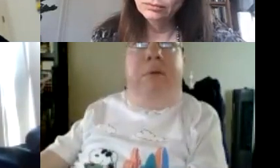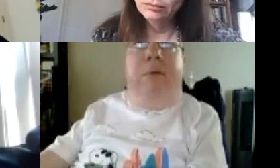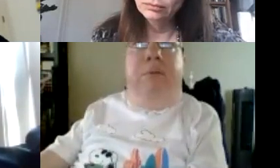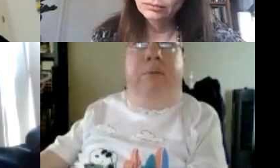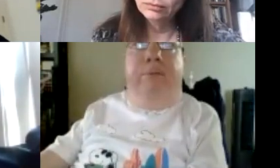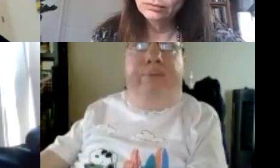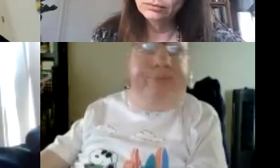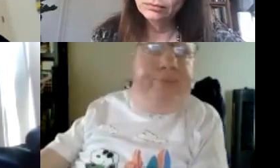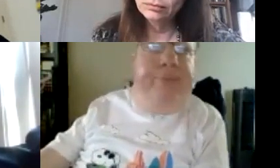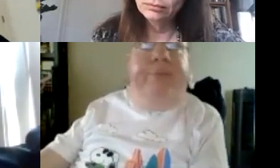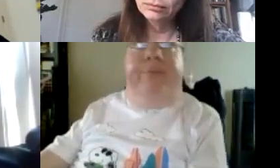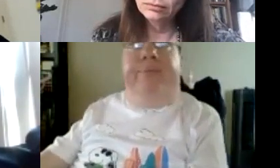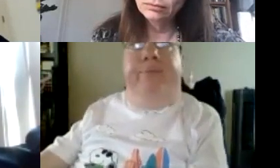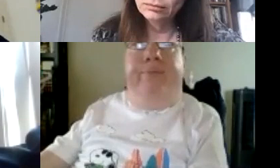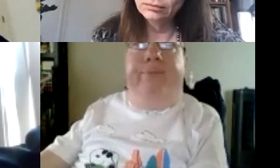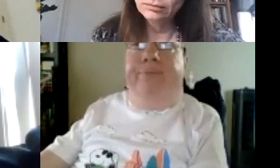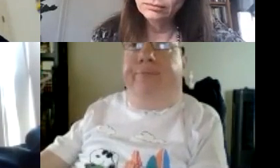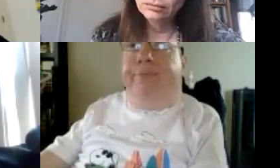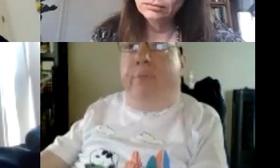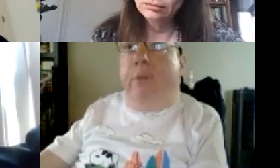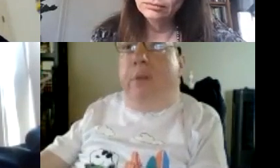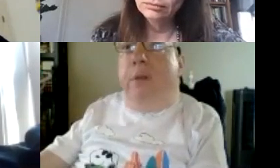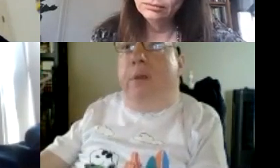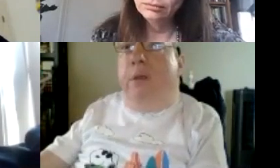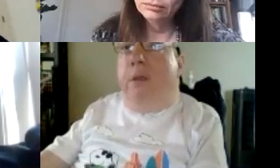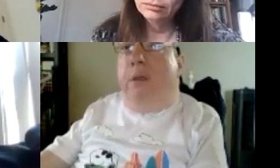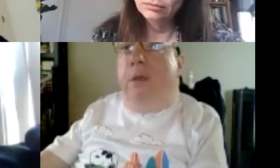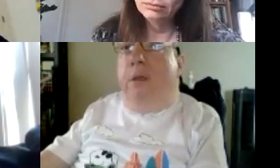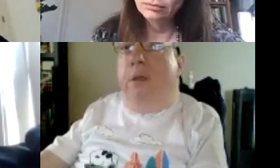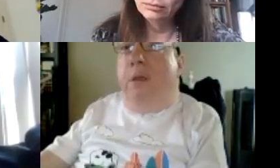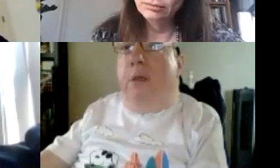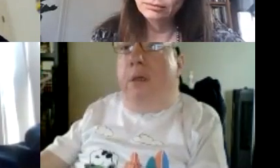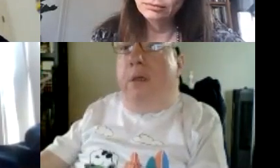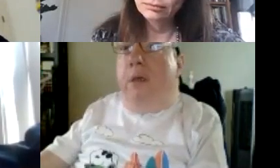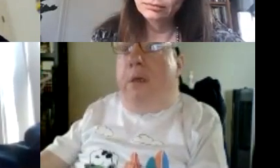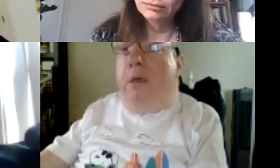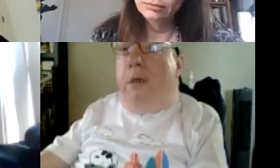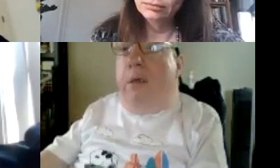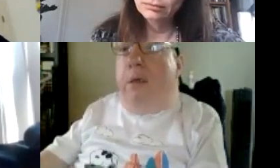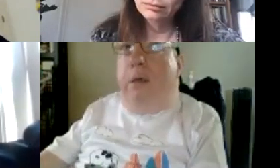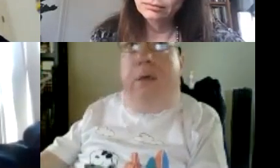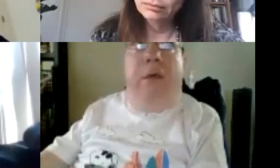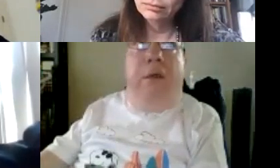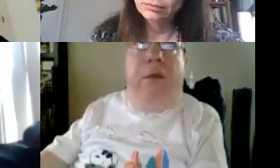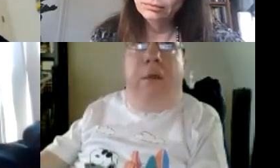yes. We are looking at that. The vaccine management tool that we have been